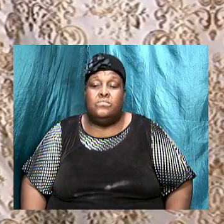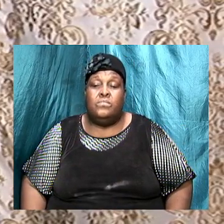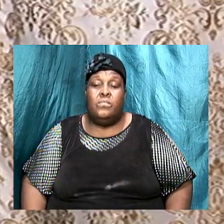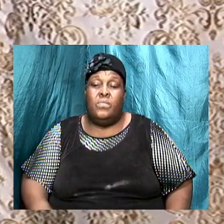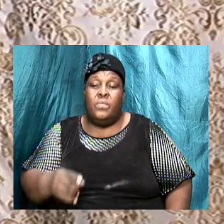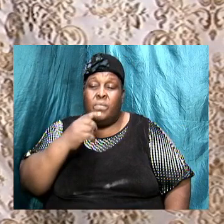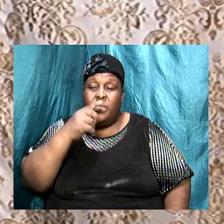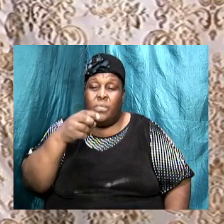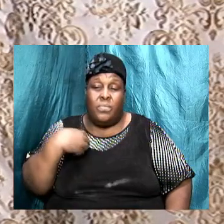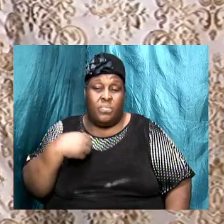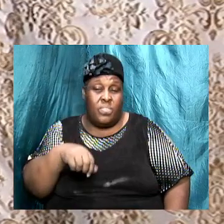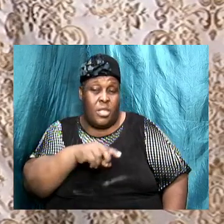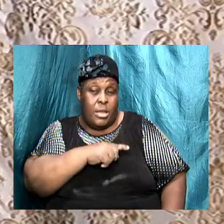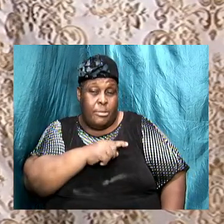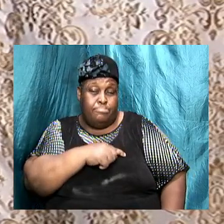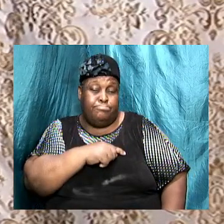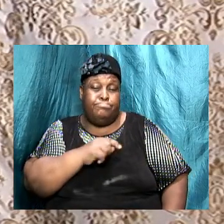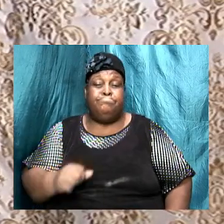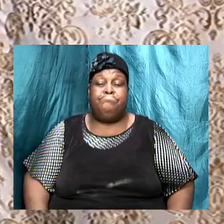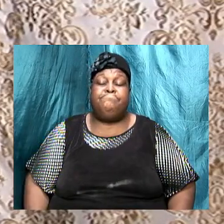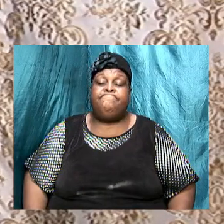Tells us that